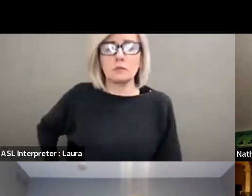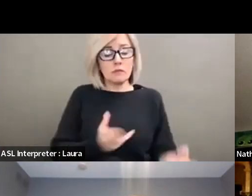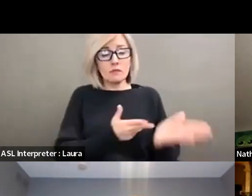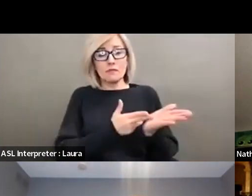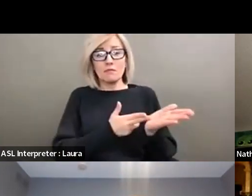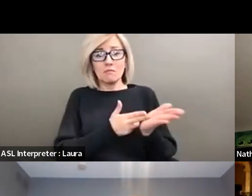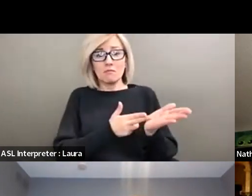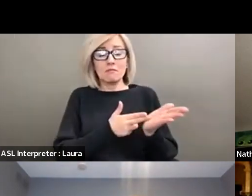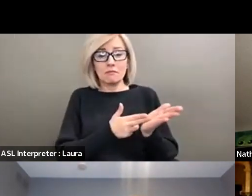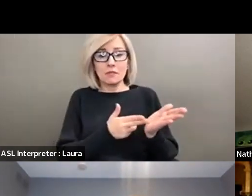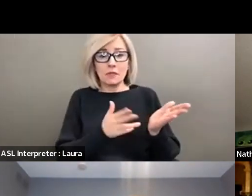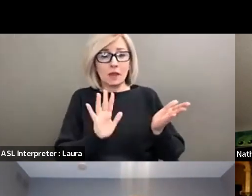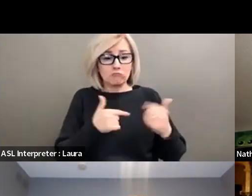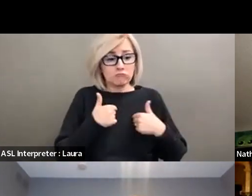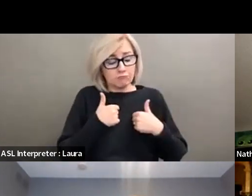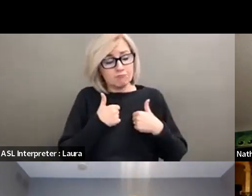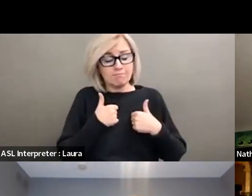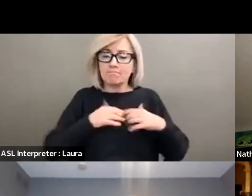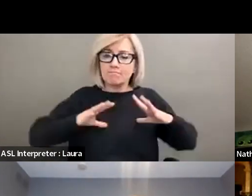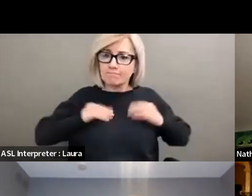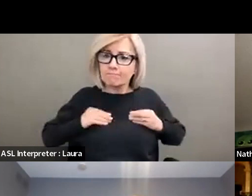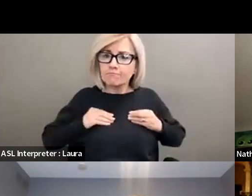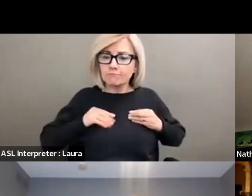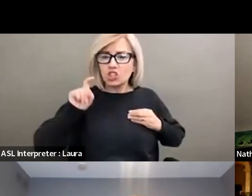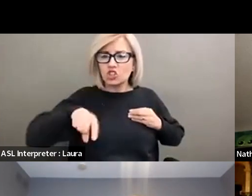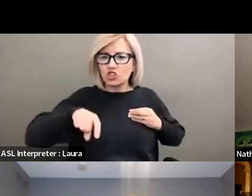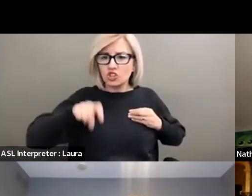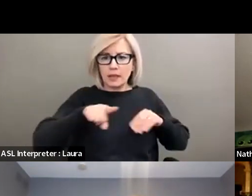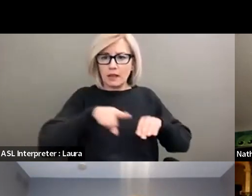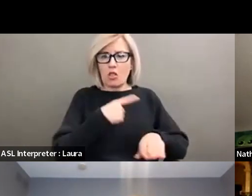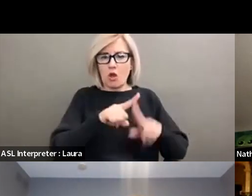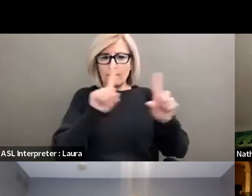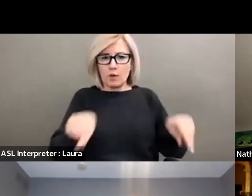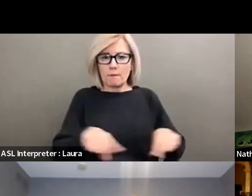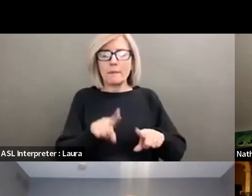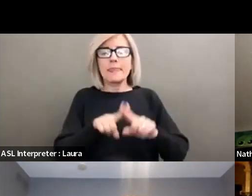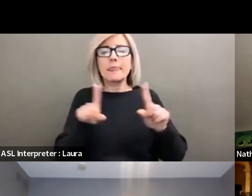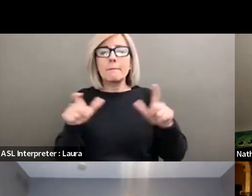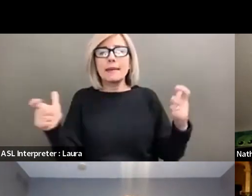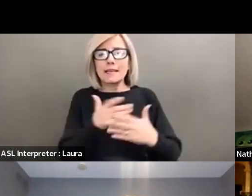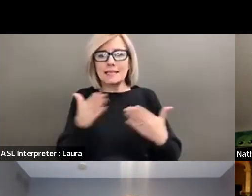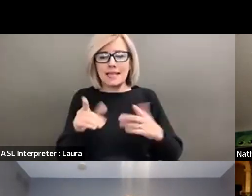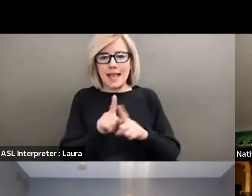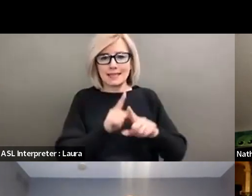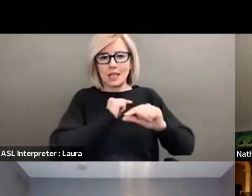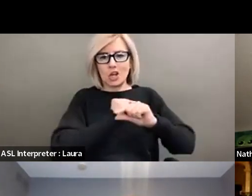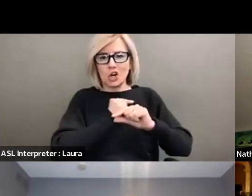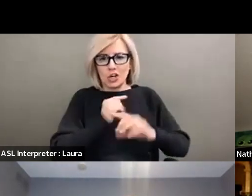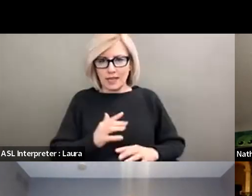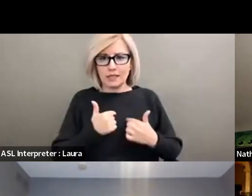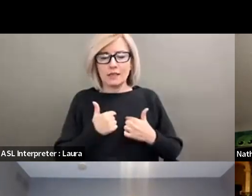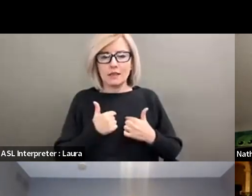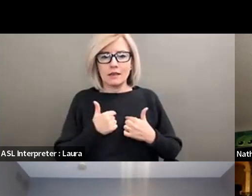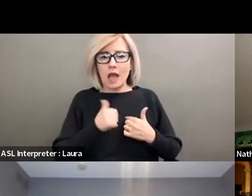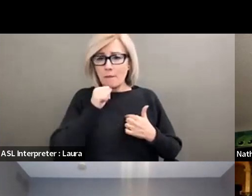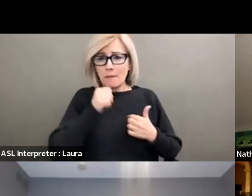my head around the fact that it should be a long form. And the biggest thing that concerns me as a guardian is I'm not going to